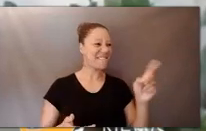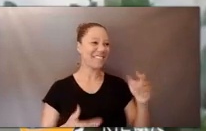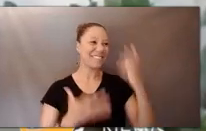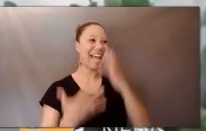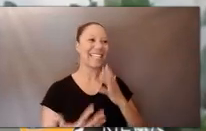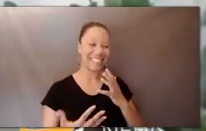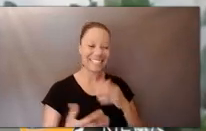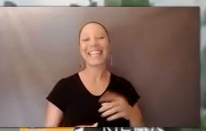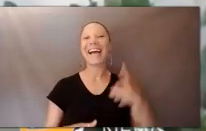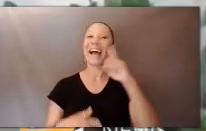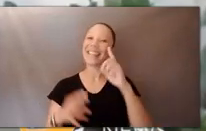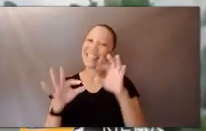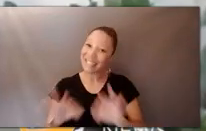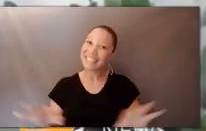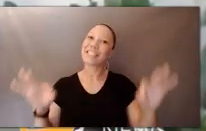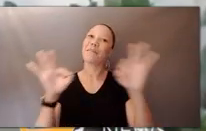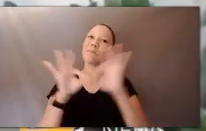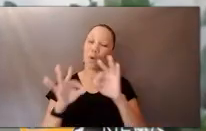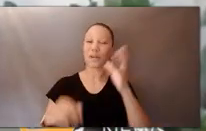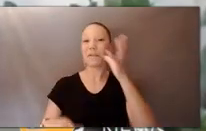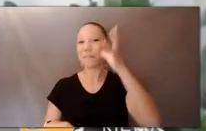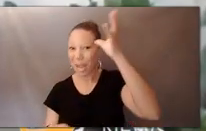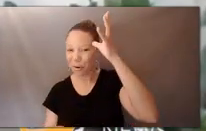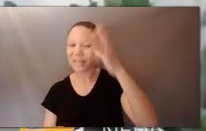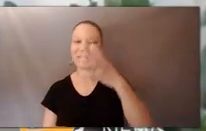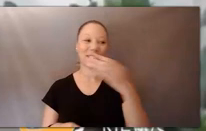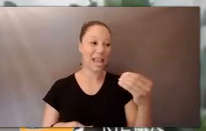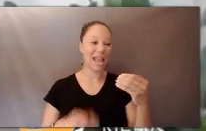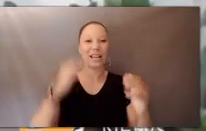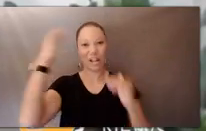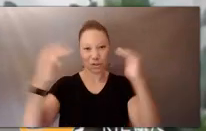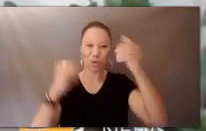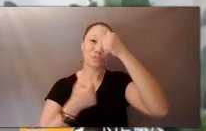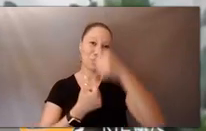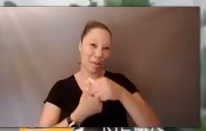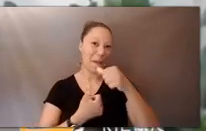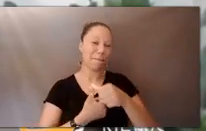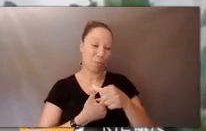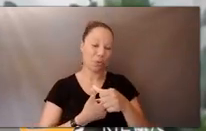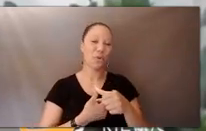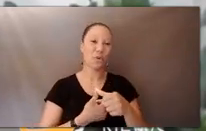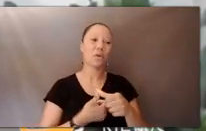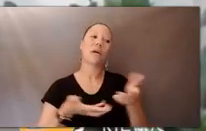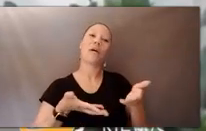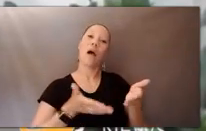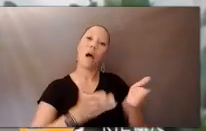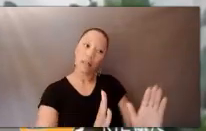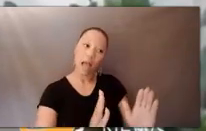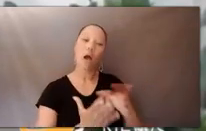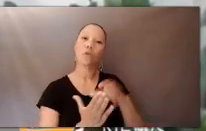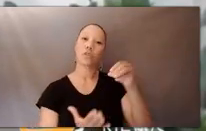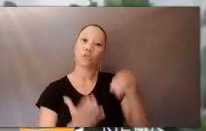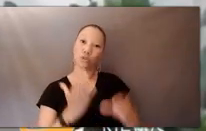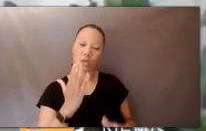just really think that's an important thing for our parents and our supportive adults to keep in mind, that we want to allow our students